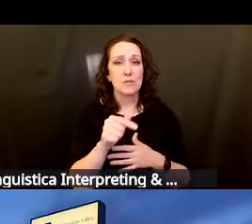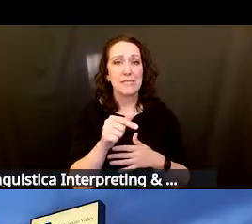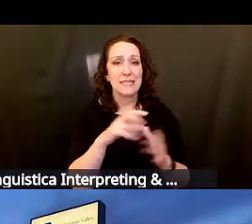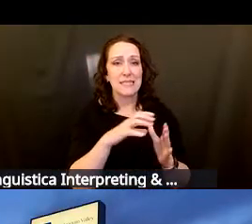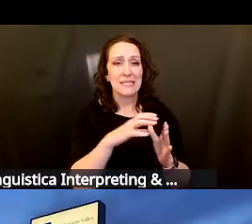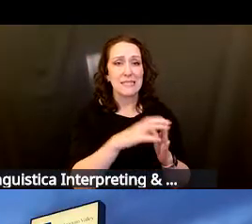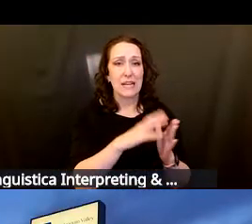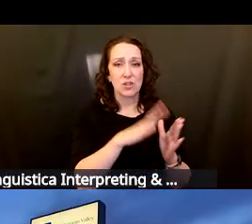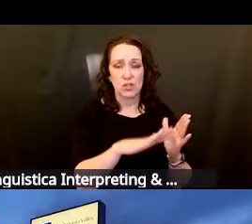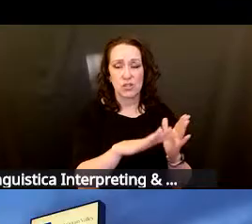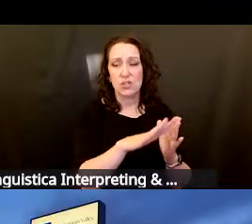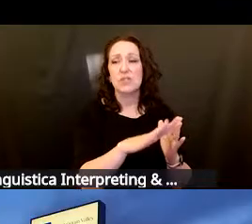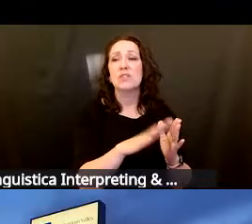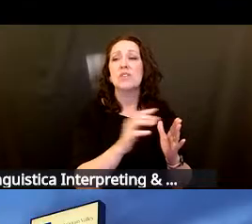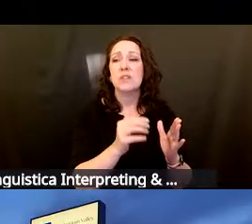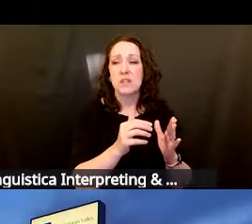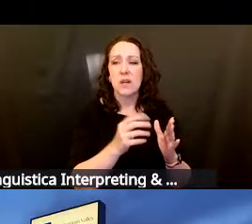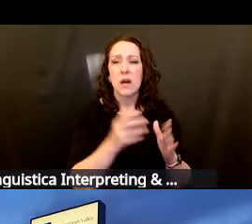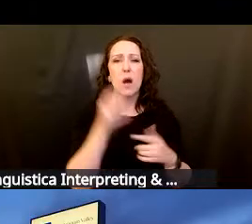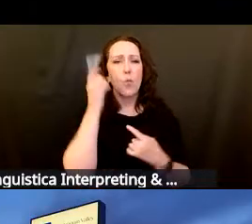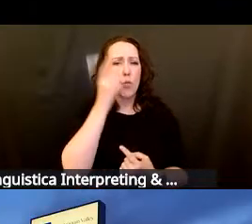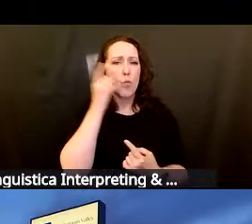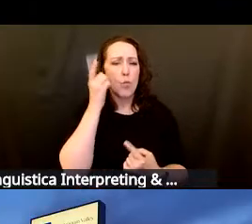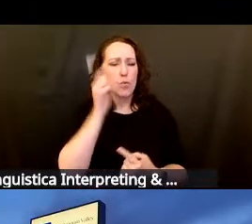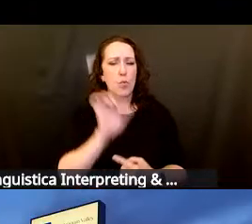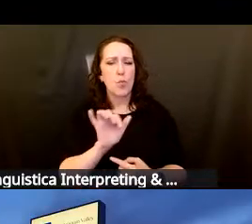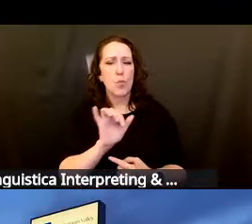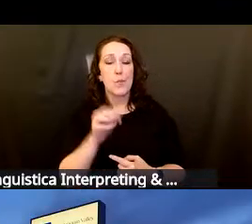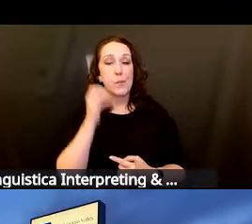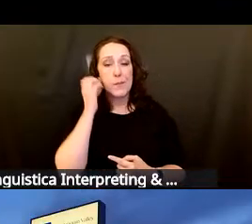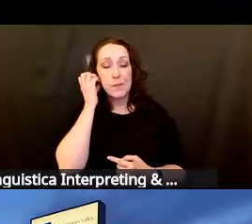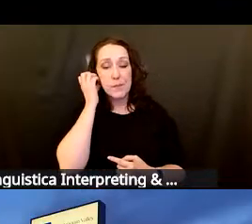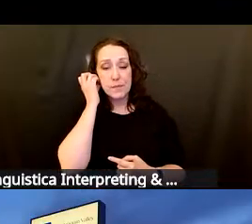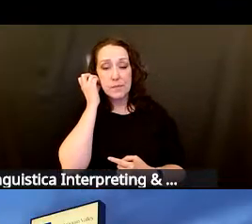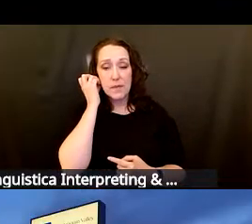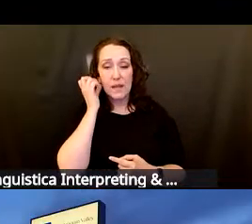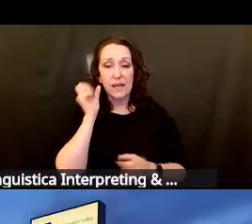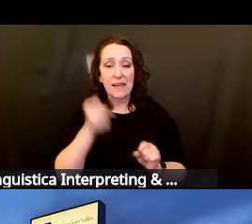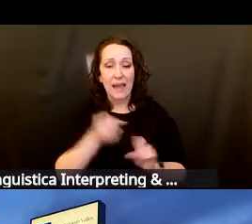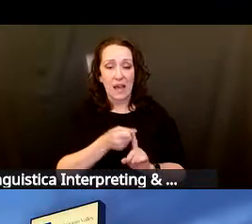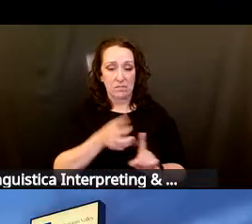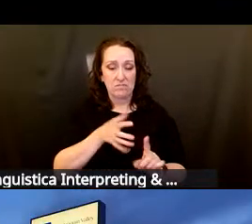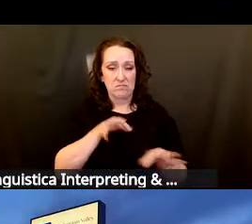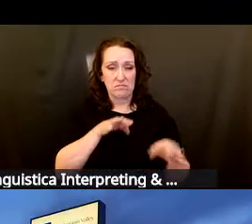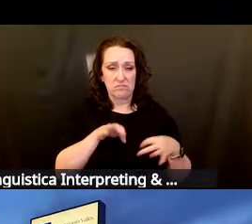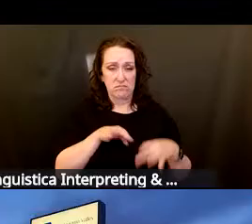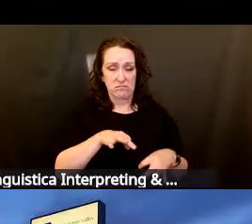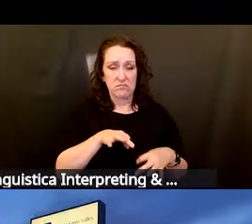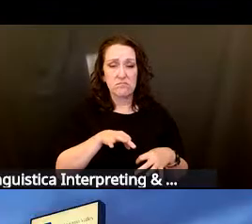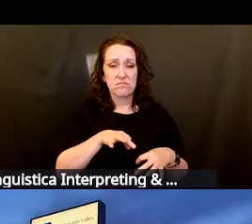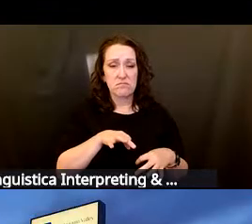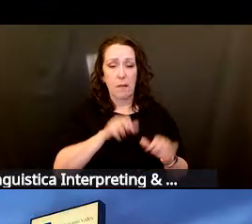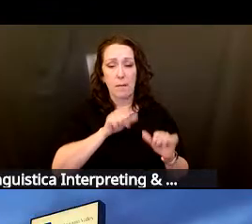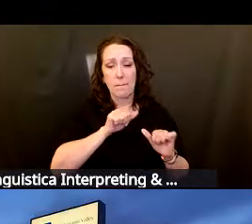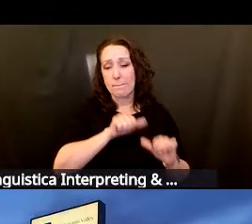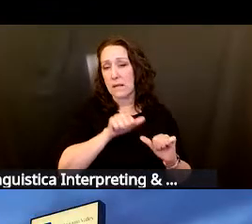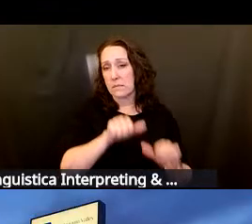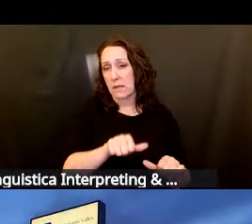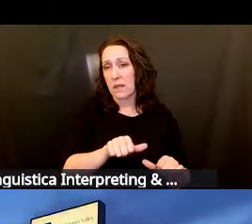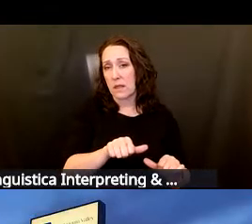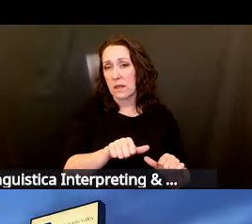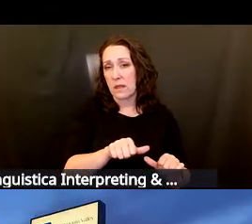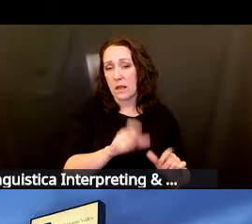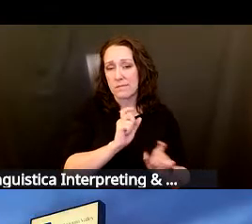And I'm wondering, can you elaborate on the possibility of